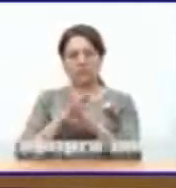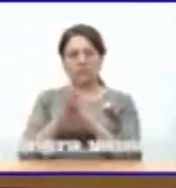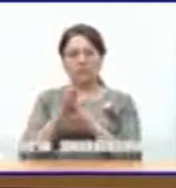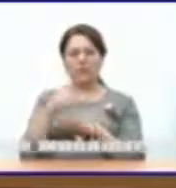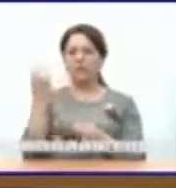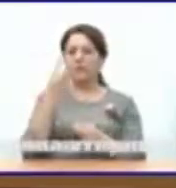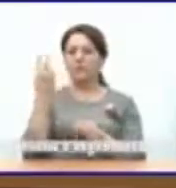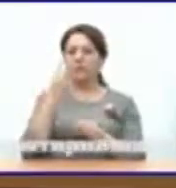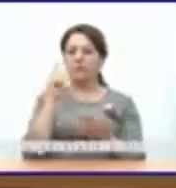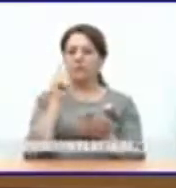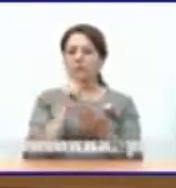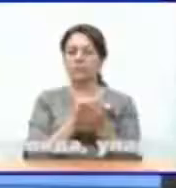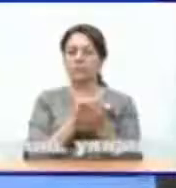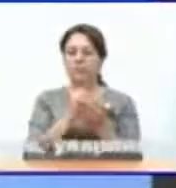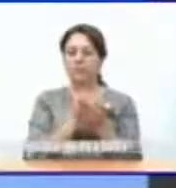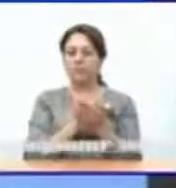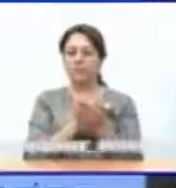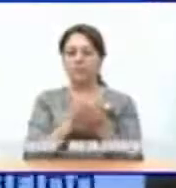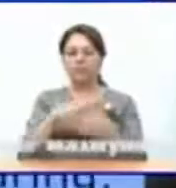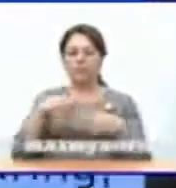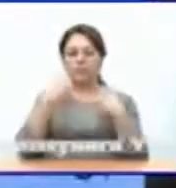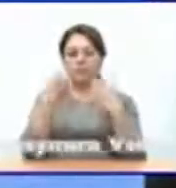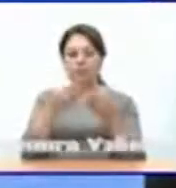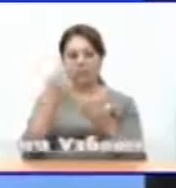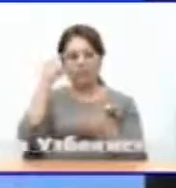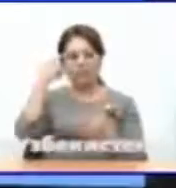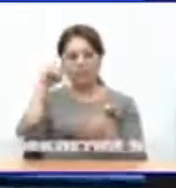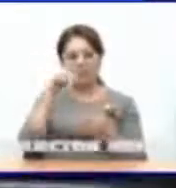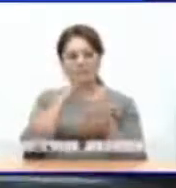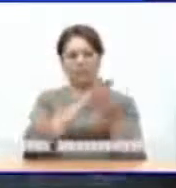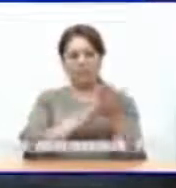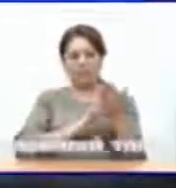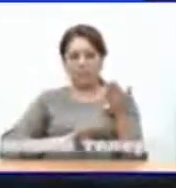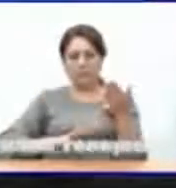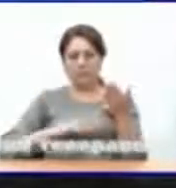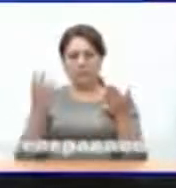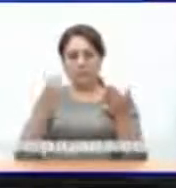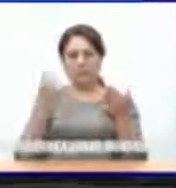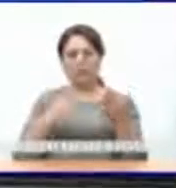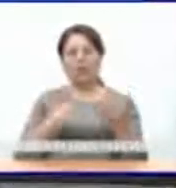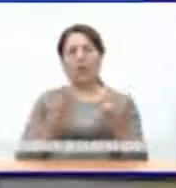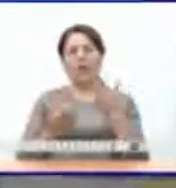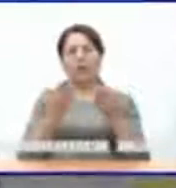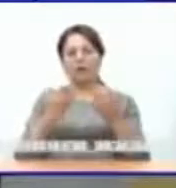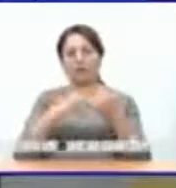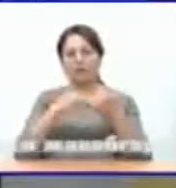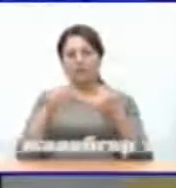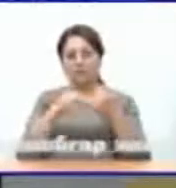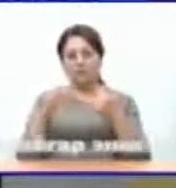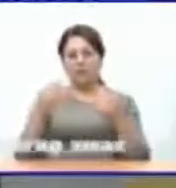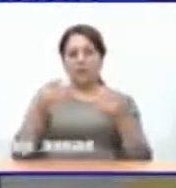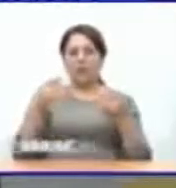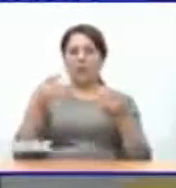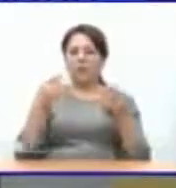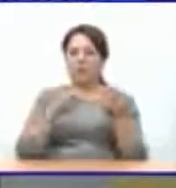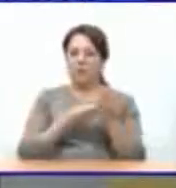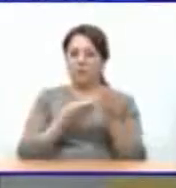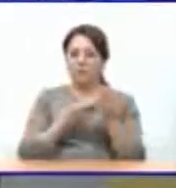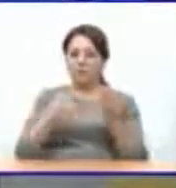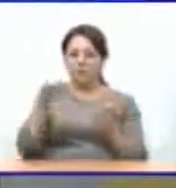Ikkinchi topshirig'imizga o'tamiz. Quyidagi fikrni davom ettiring. Agar yerning magnit